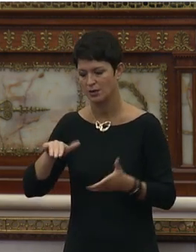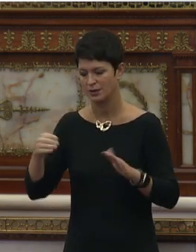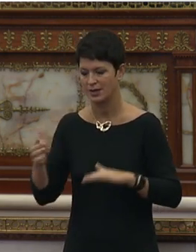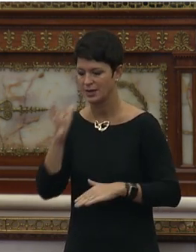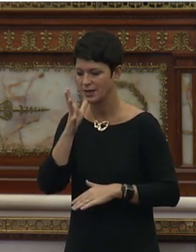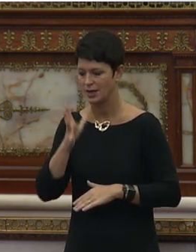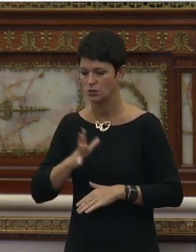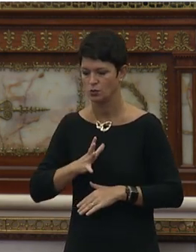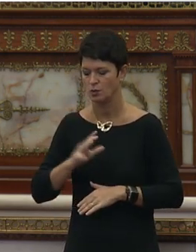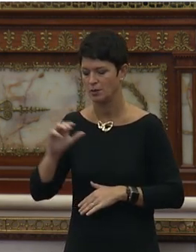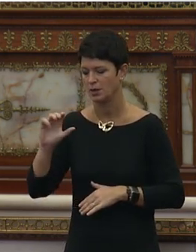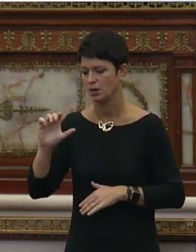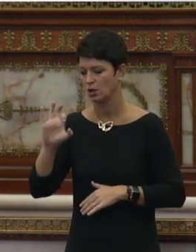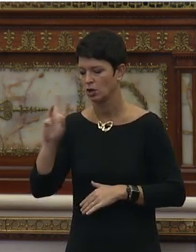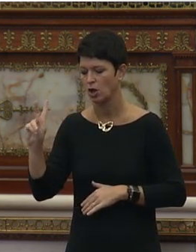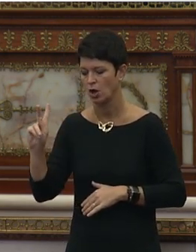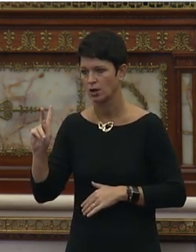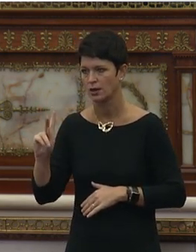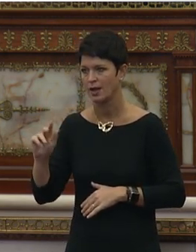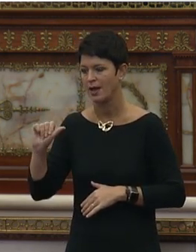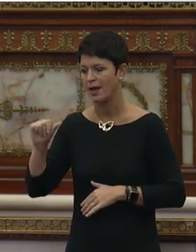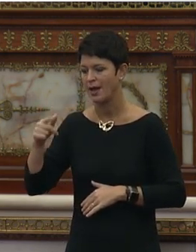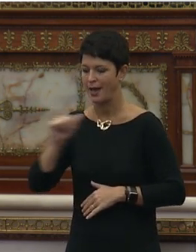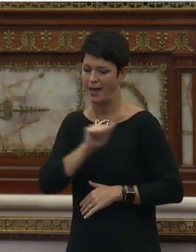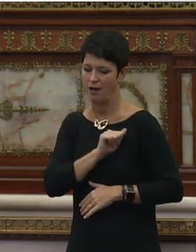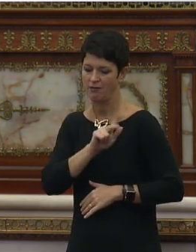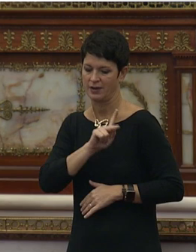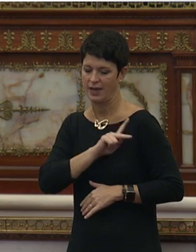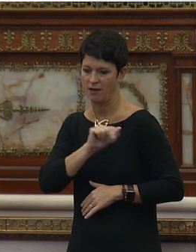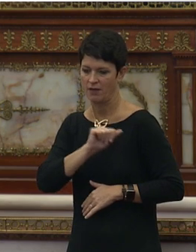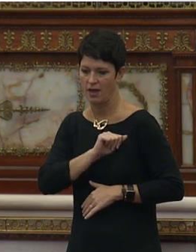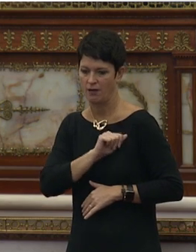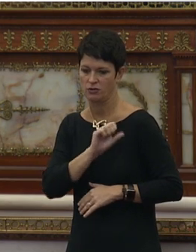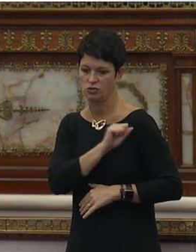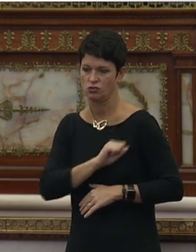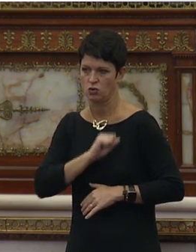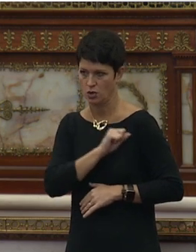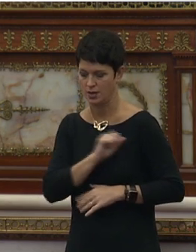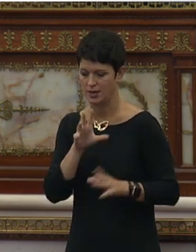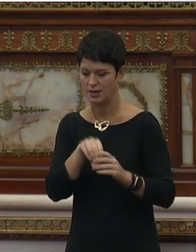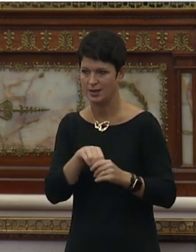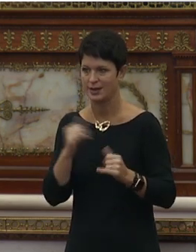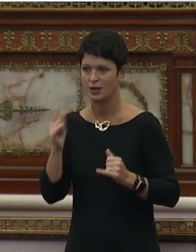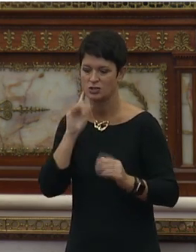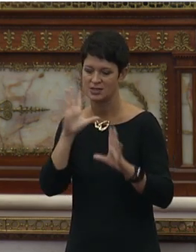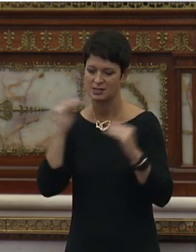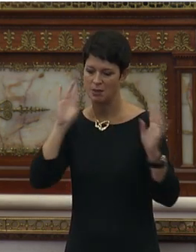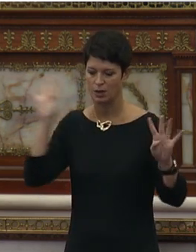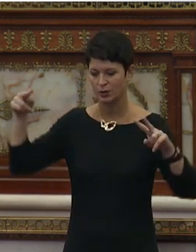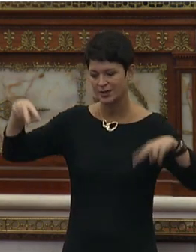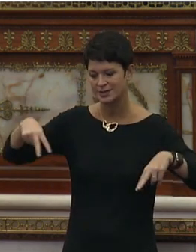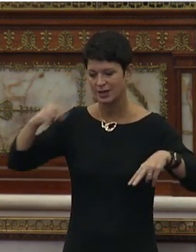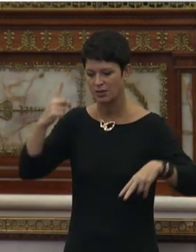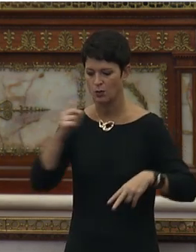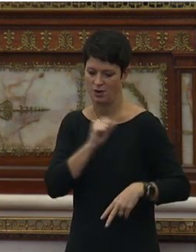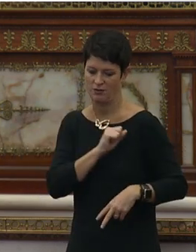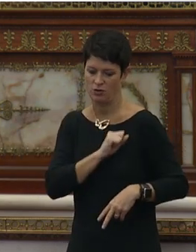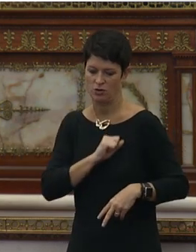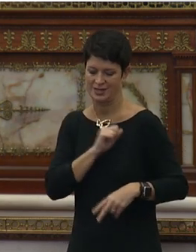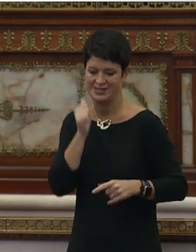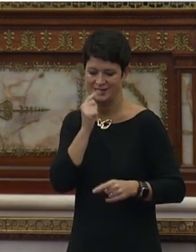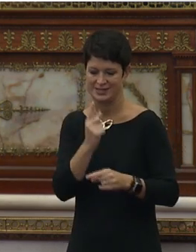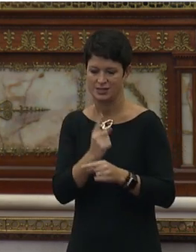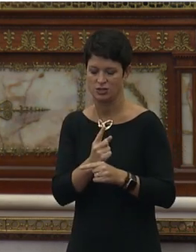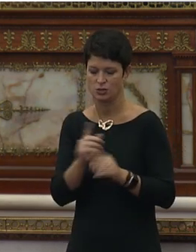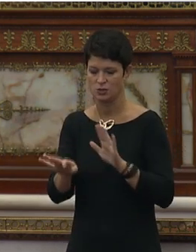Councilwoman Augusta Clark was a member of Alpha Kappa Alpha Sorority Incorporated. I know she's smiling that one of her sorors was